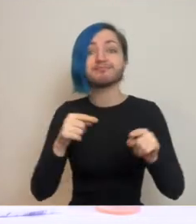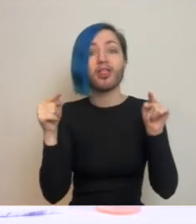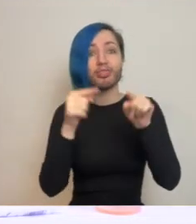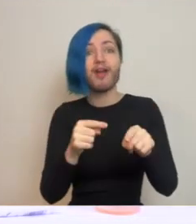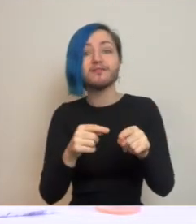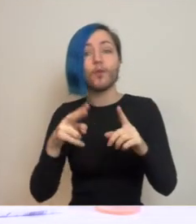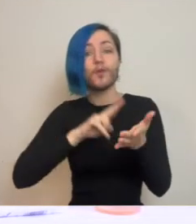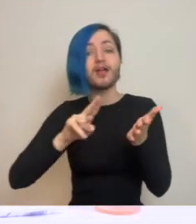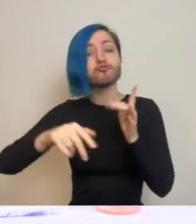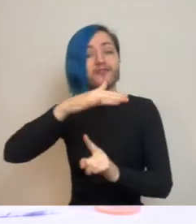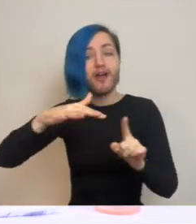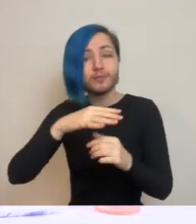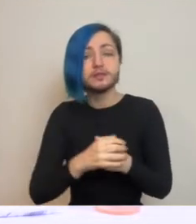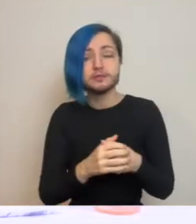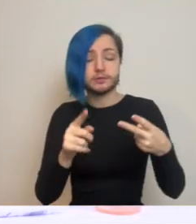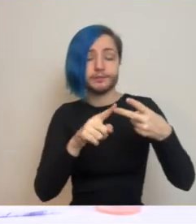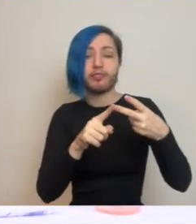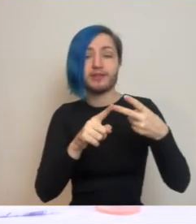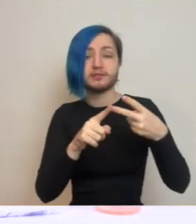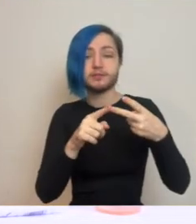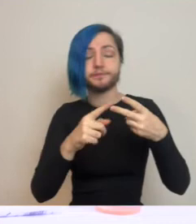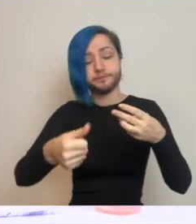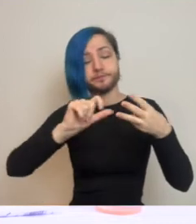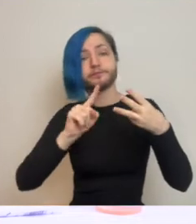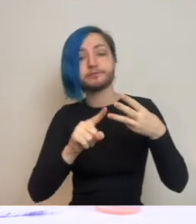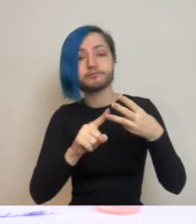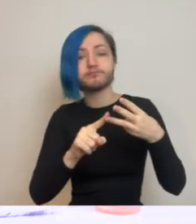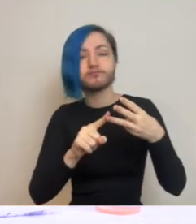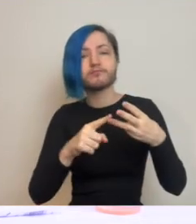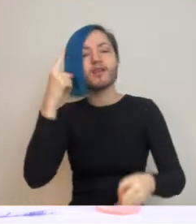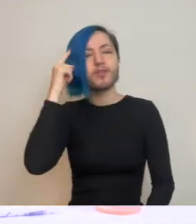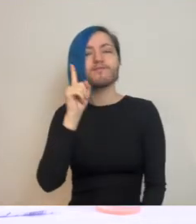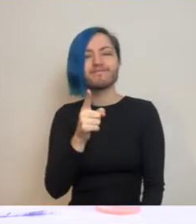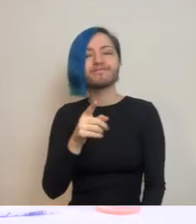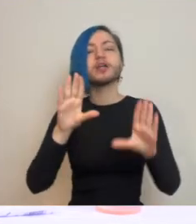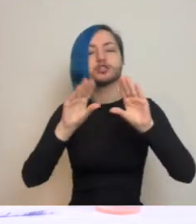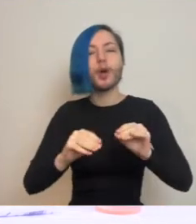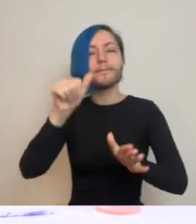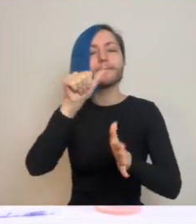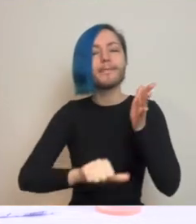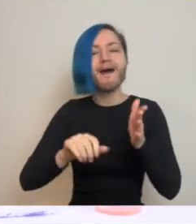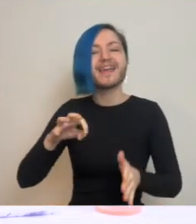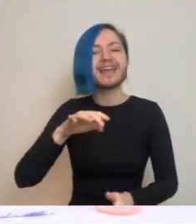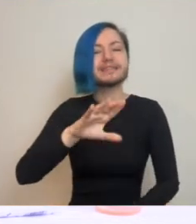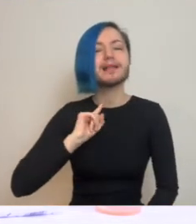environment. So I've stuck on don't buy insecticide. I think this is